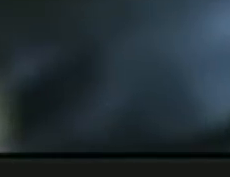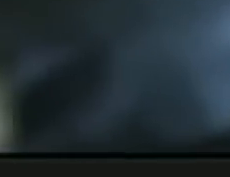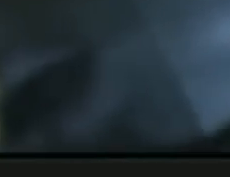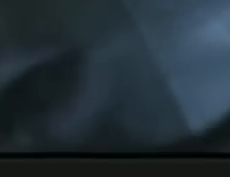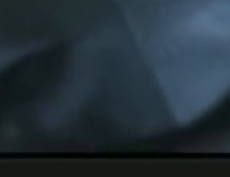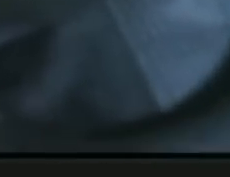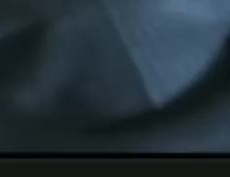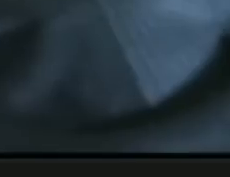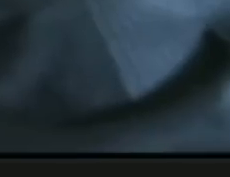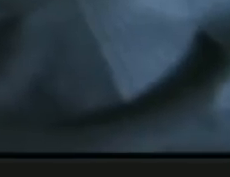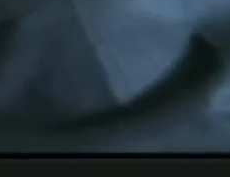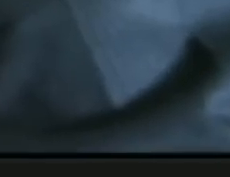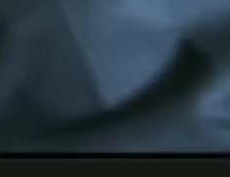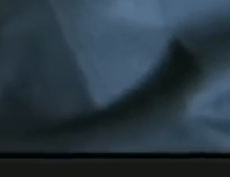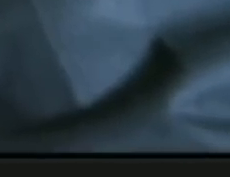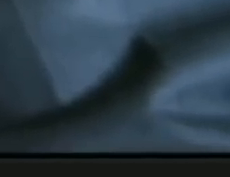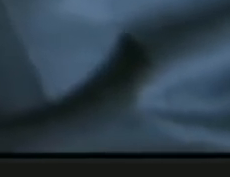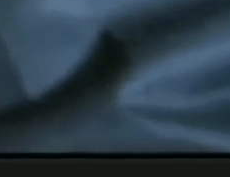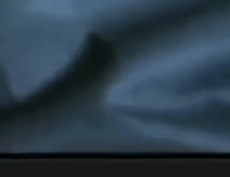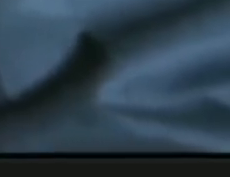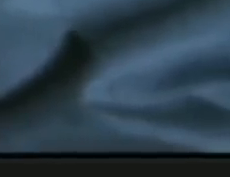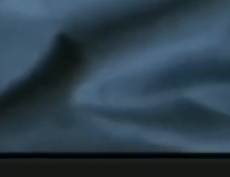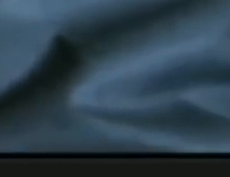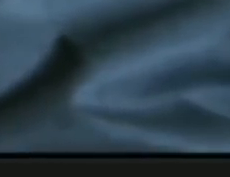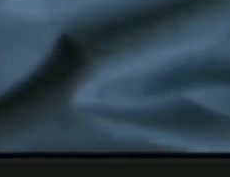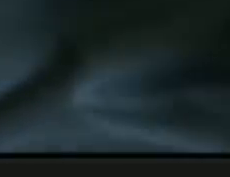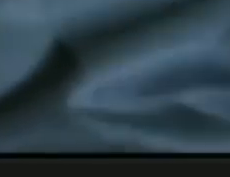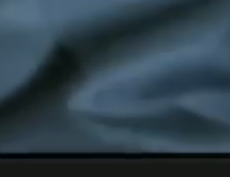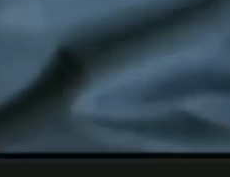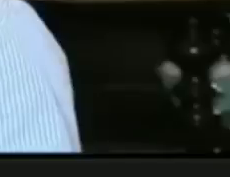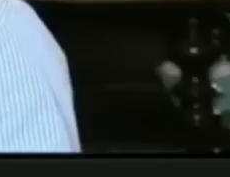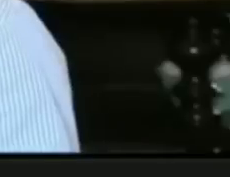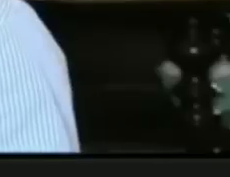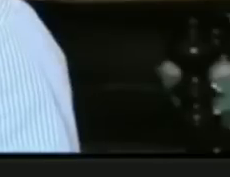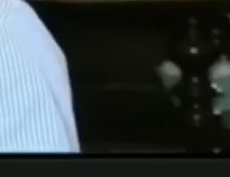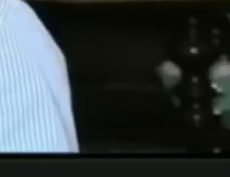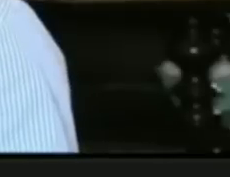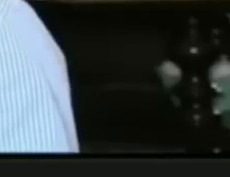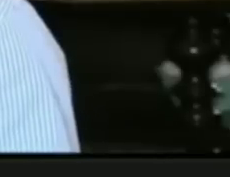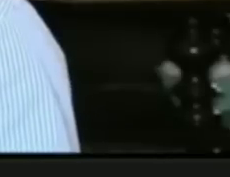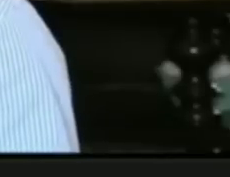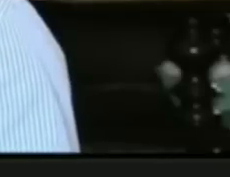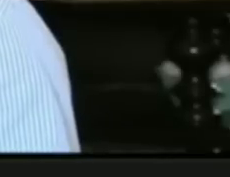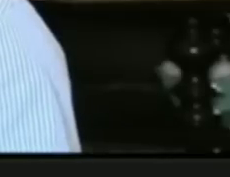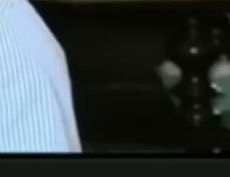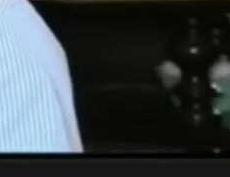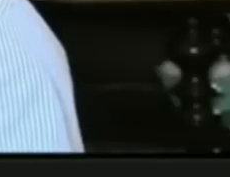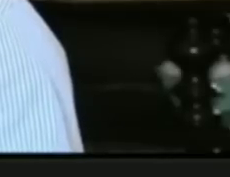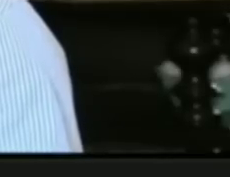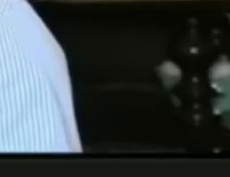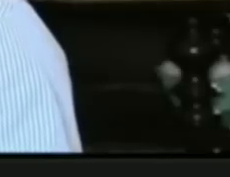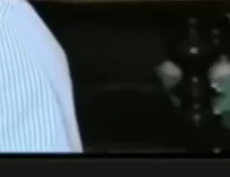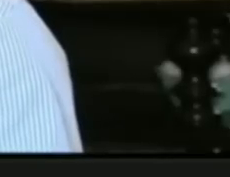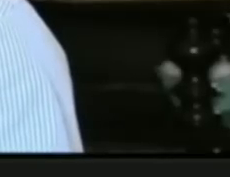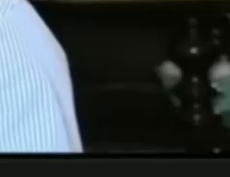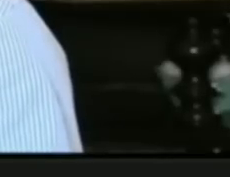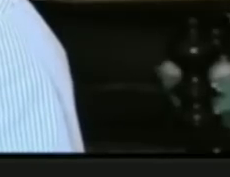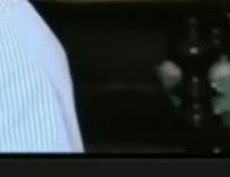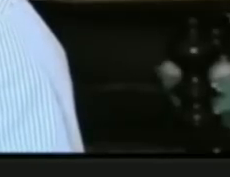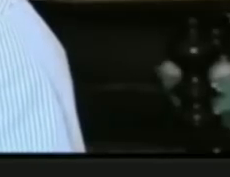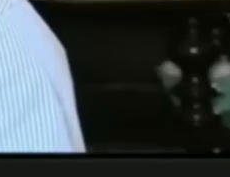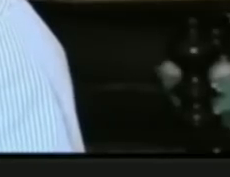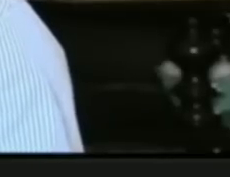him. Now, when I find a parent is in a panic mode, mostly it's all about you share out